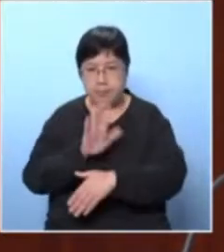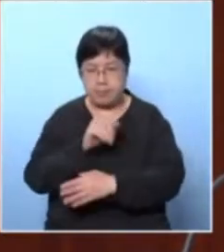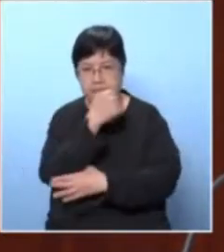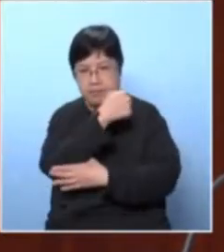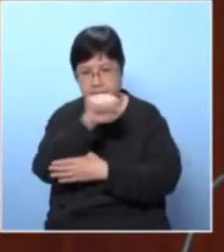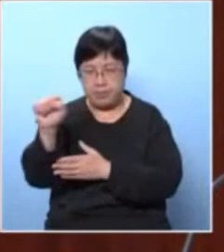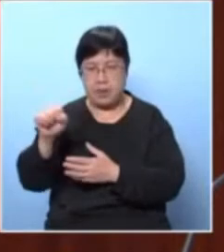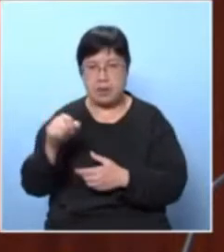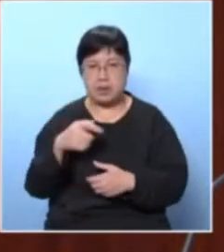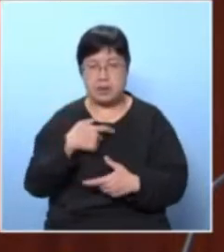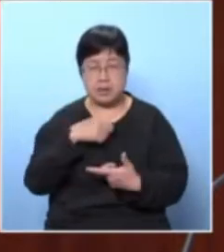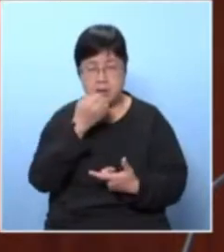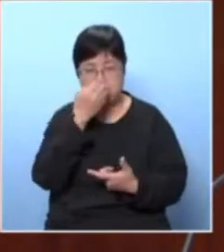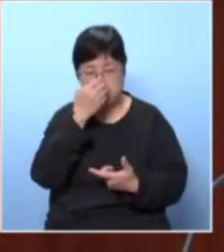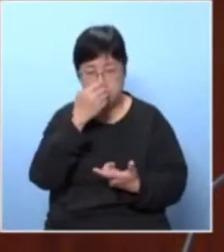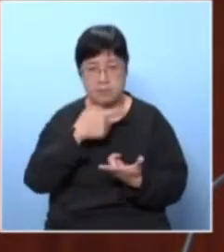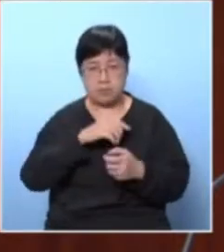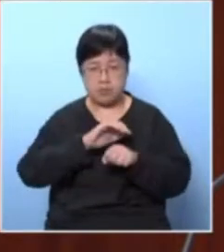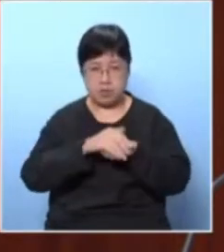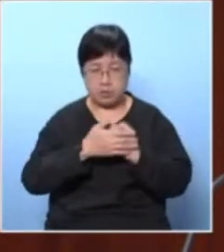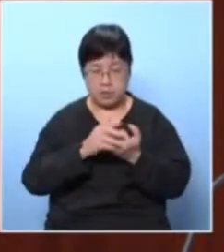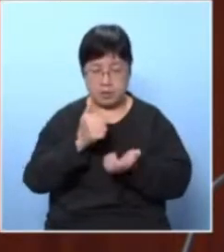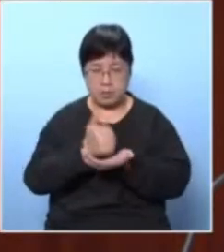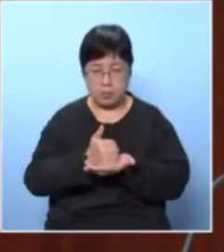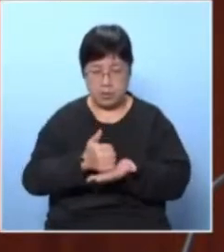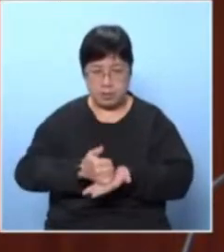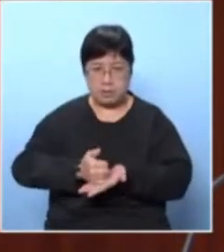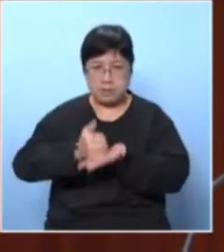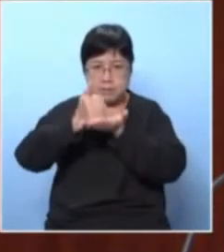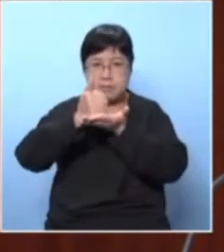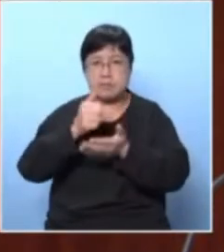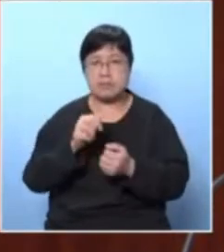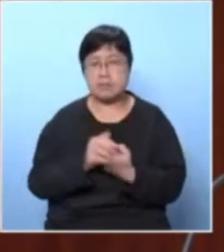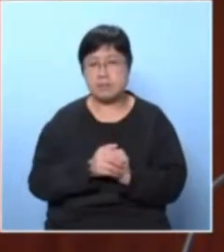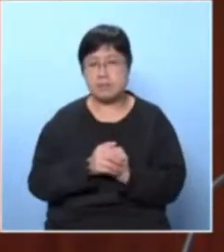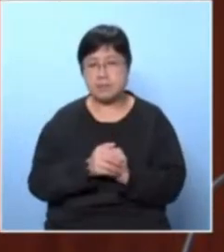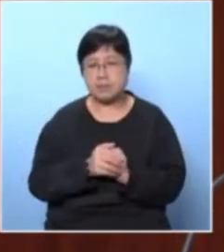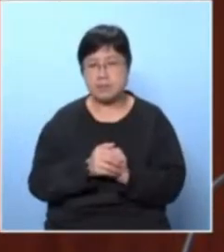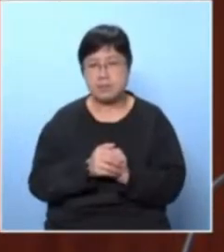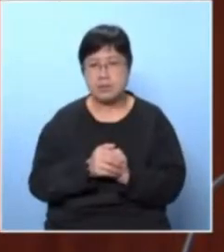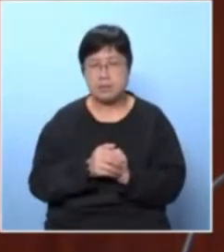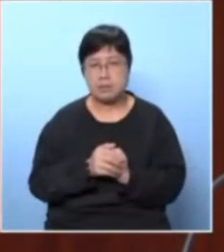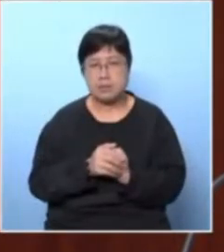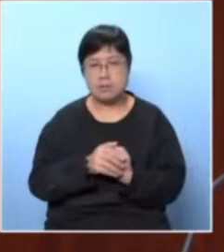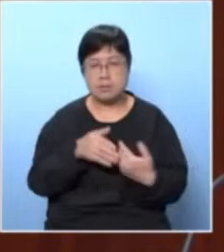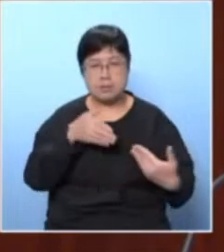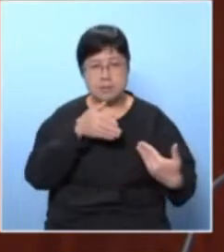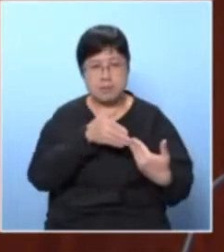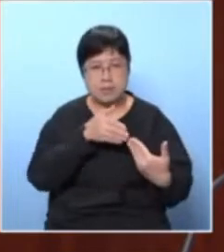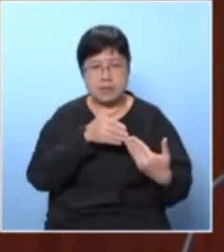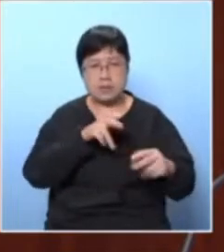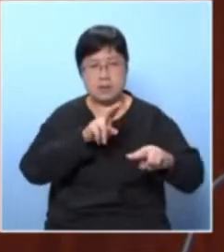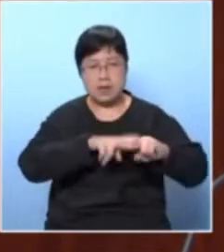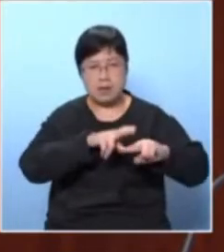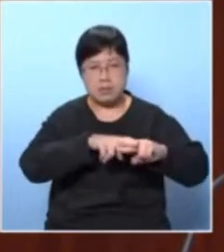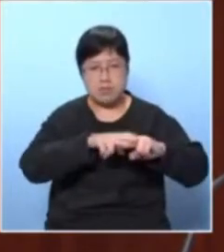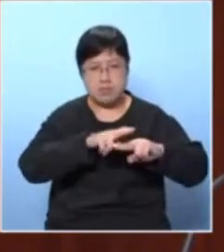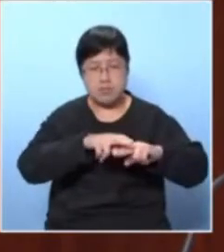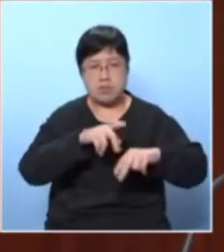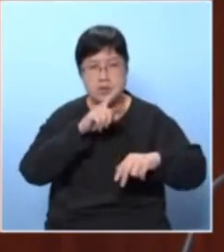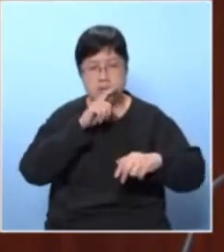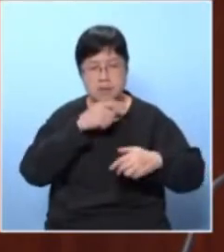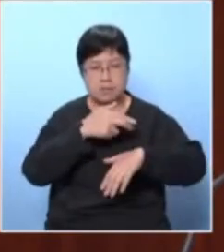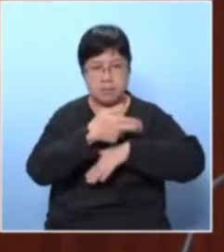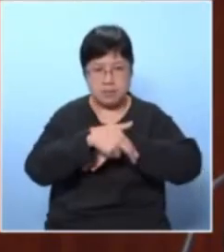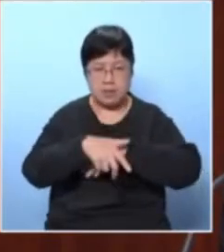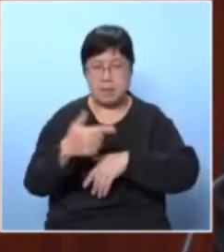of anti-corruption experience among experts and scholars from Hong Kong, the mainland, and overseas, strengthening Hong Kong's international status in